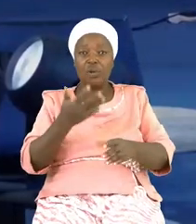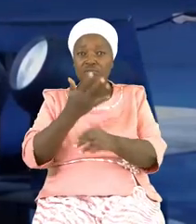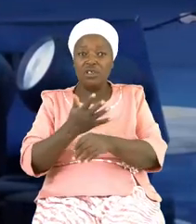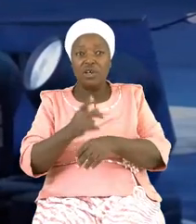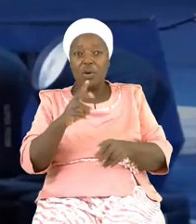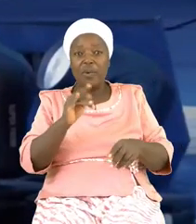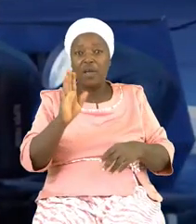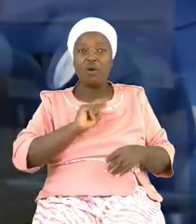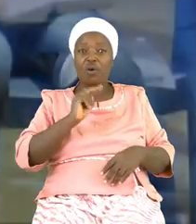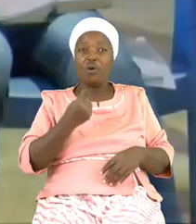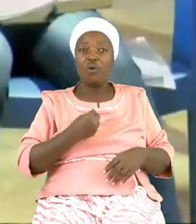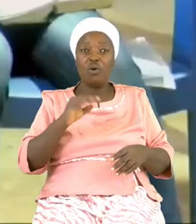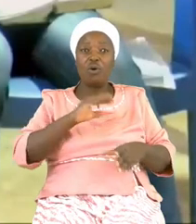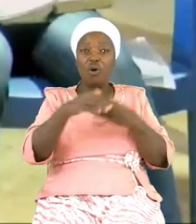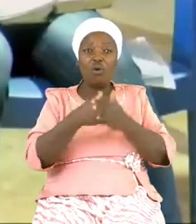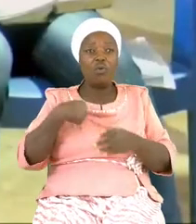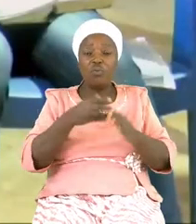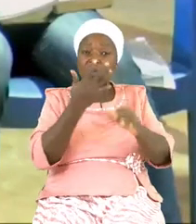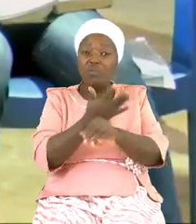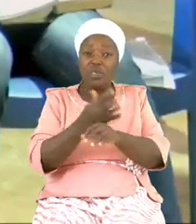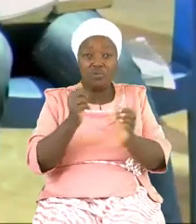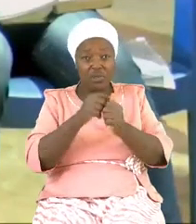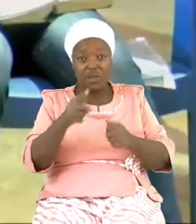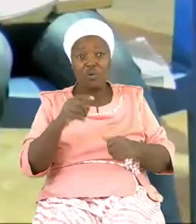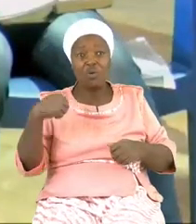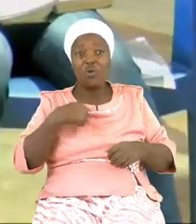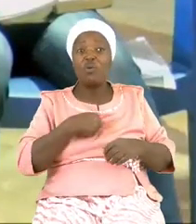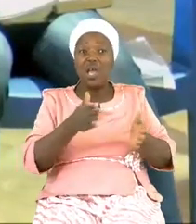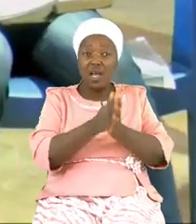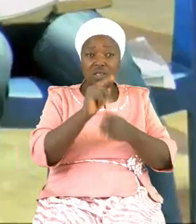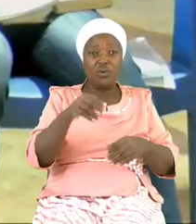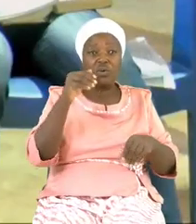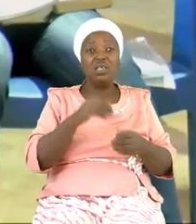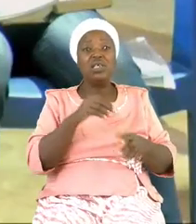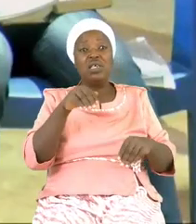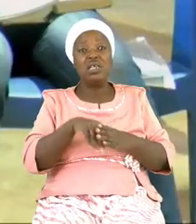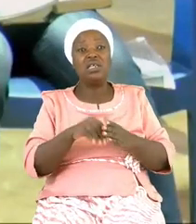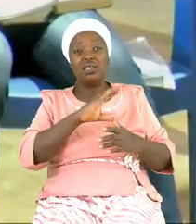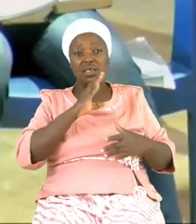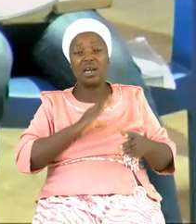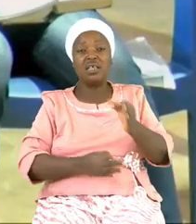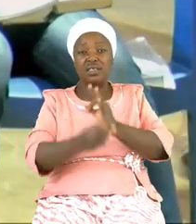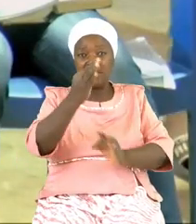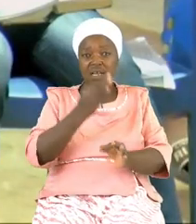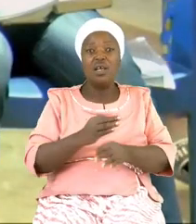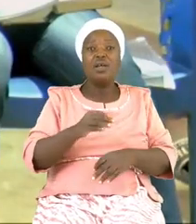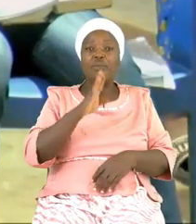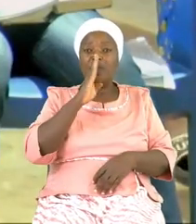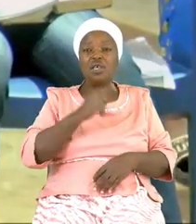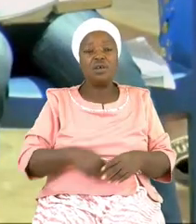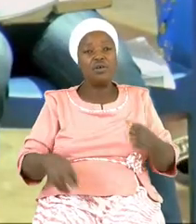we pray you, we plead with you in Christ's stead, be ye reconciled unto